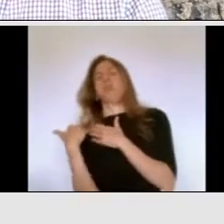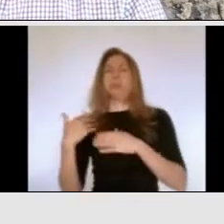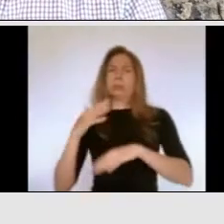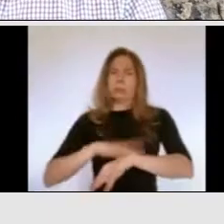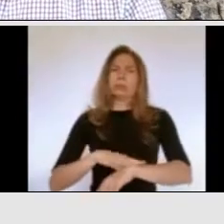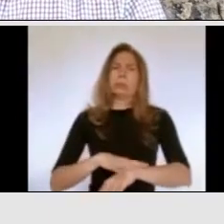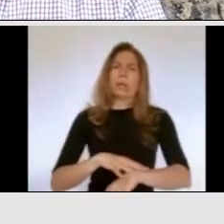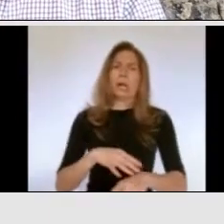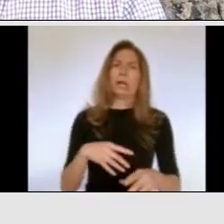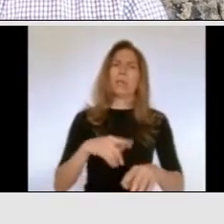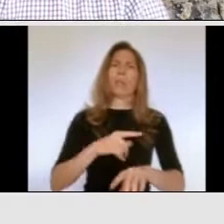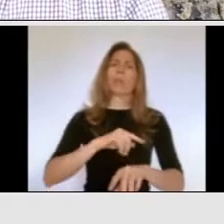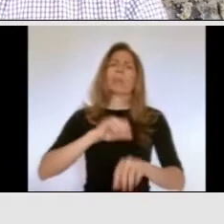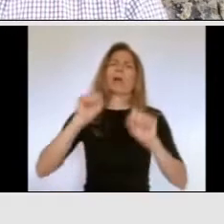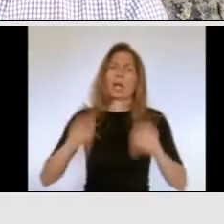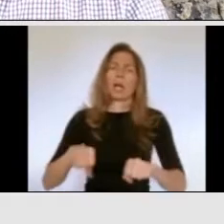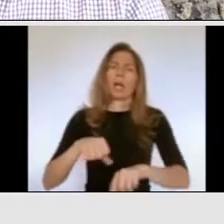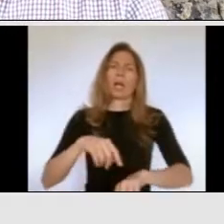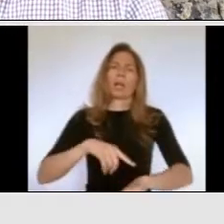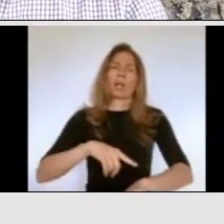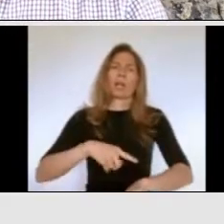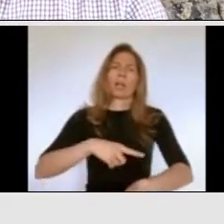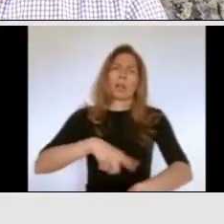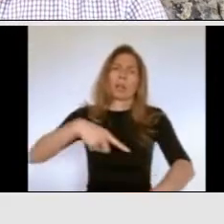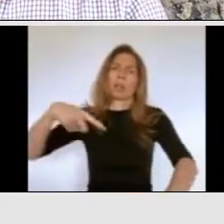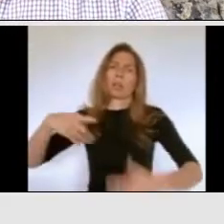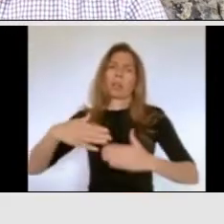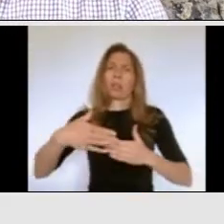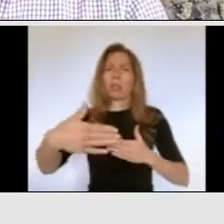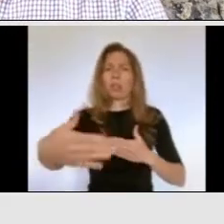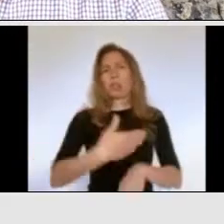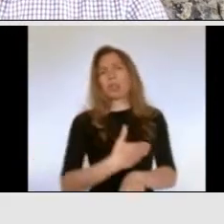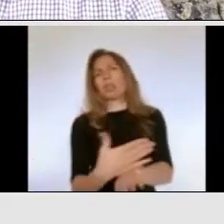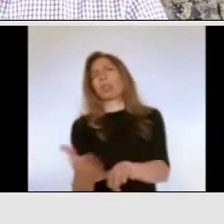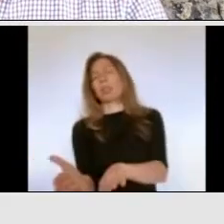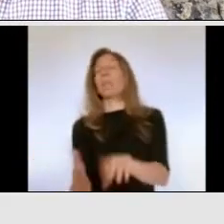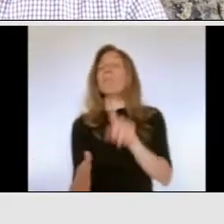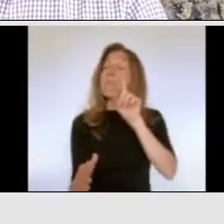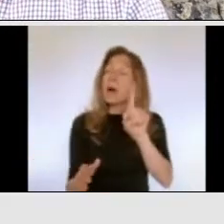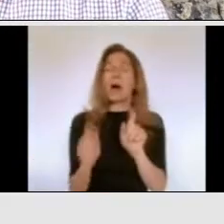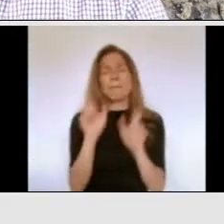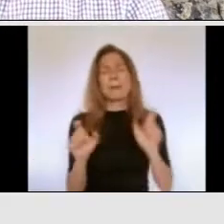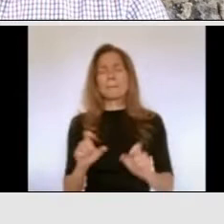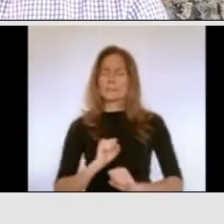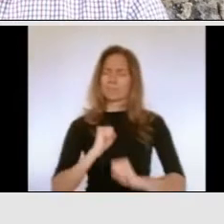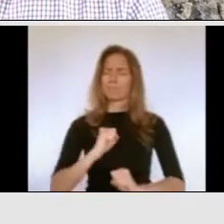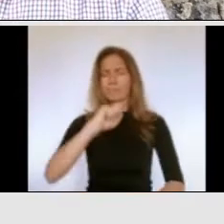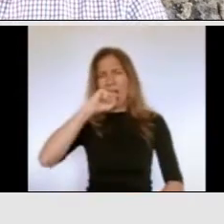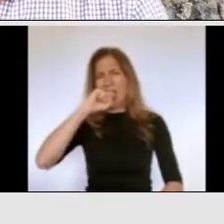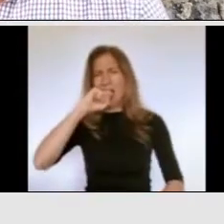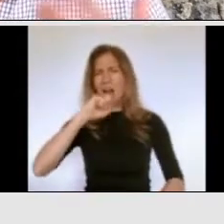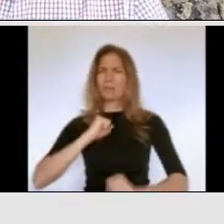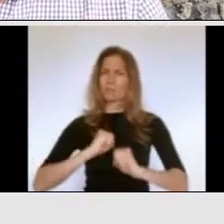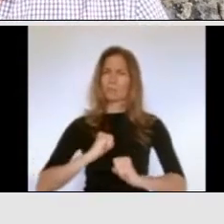demanding situations, and we're really grateful that people, despite this, have done their best to keep the